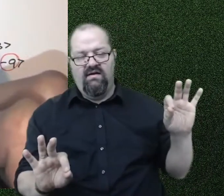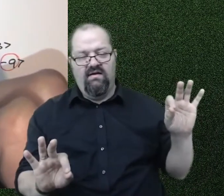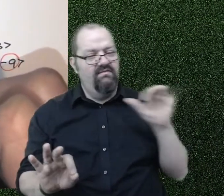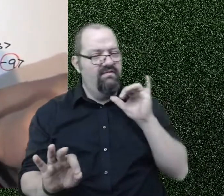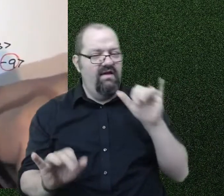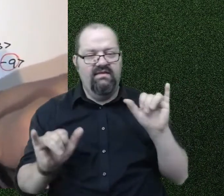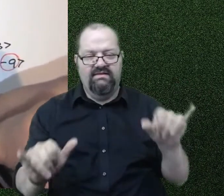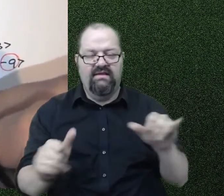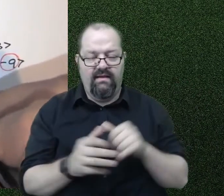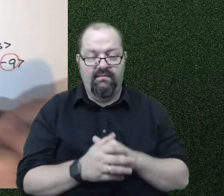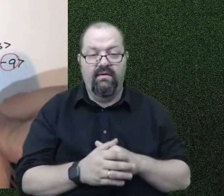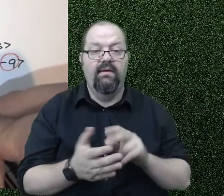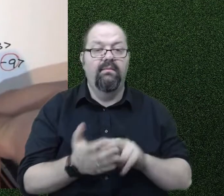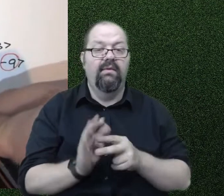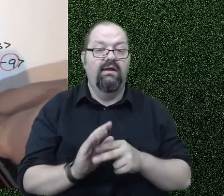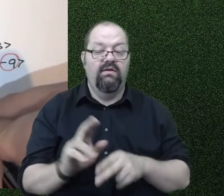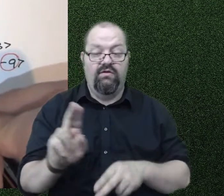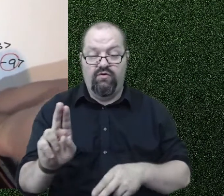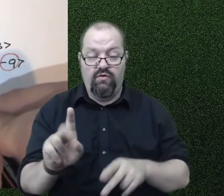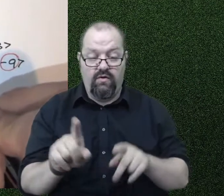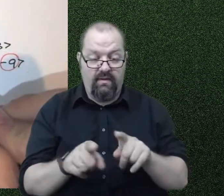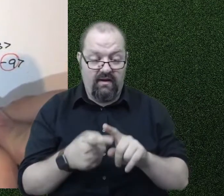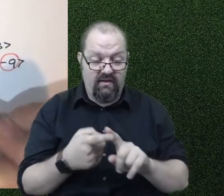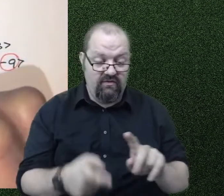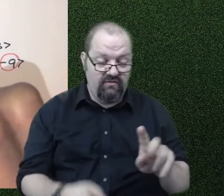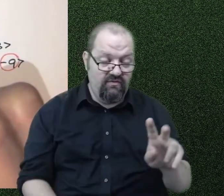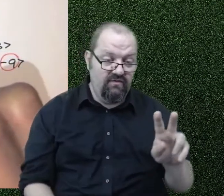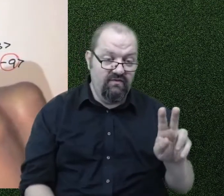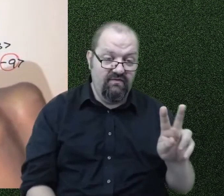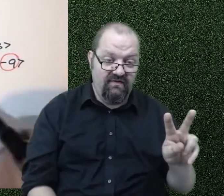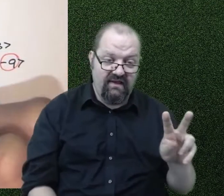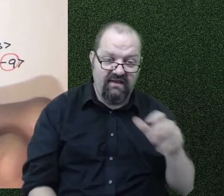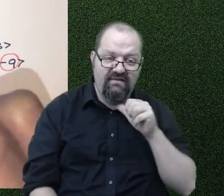So here, u is not parallel to v,